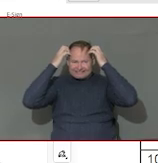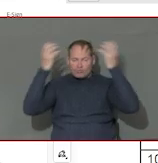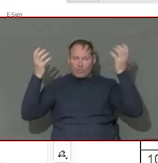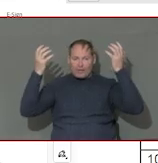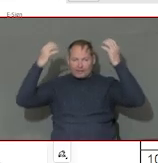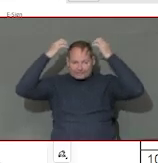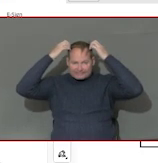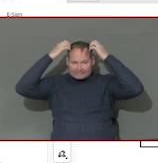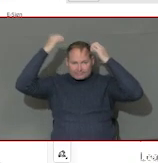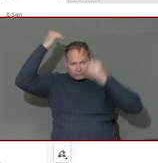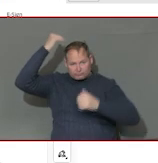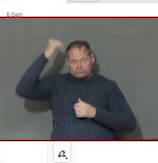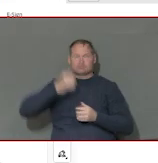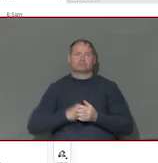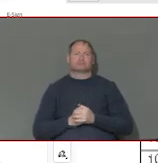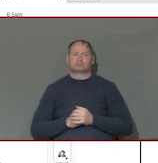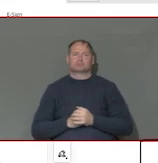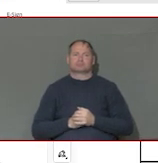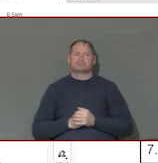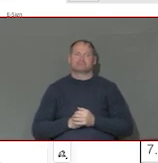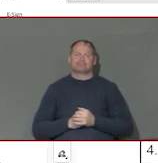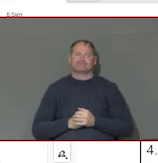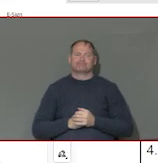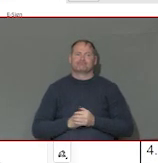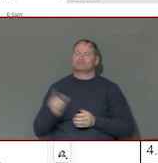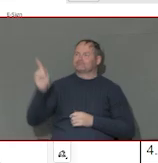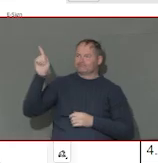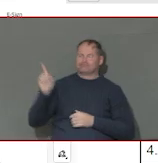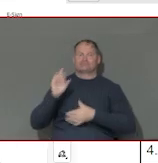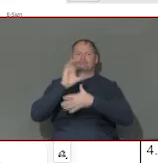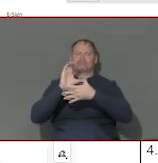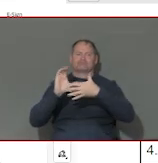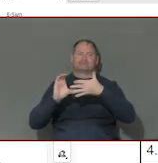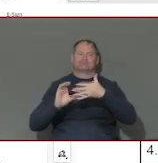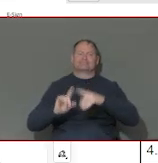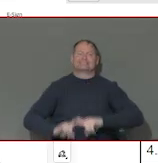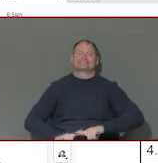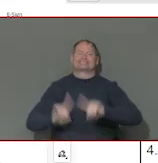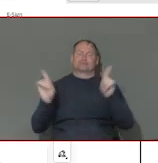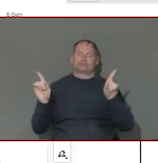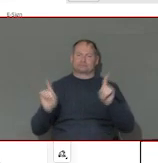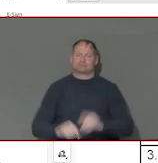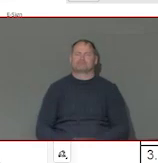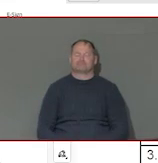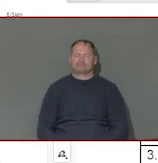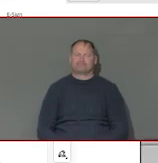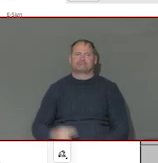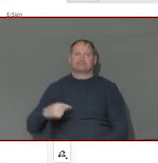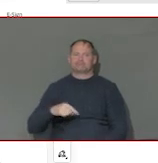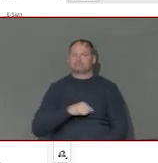of the cranium. So these are the characteristics that are different when we look